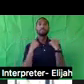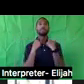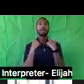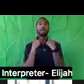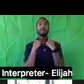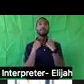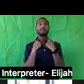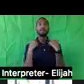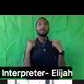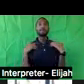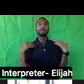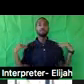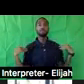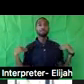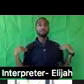and then into your shoulders.